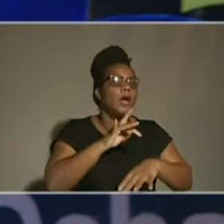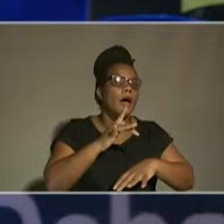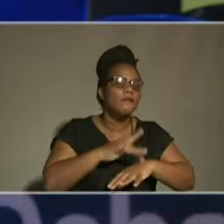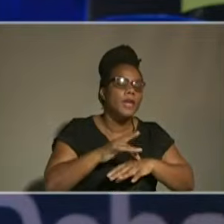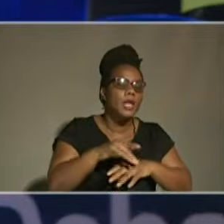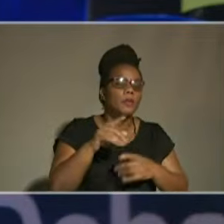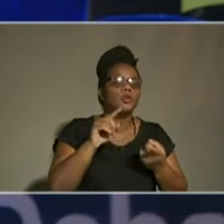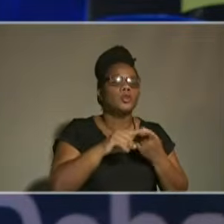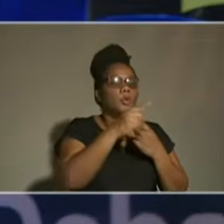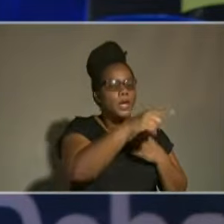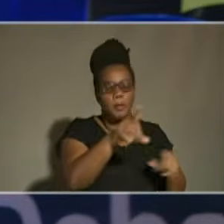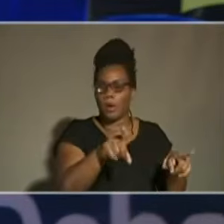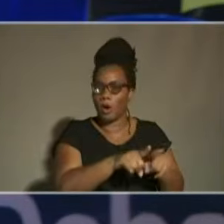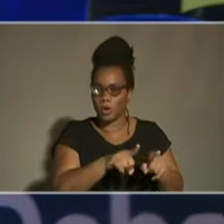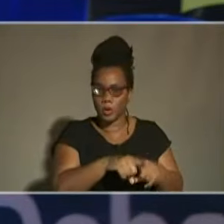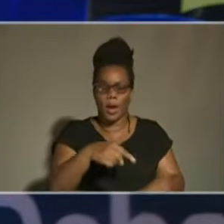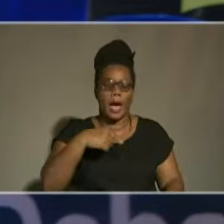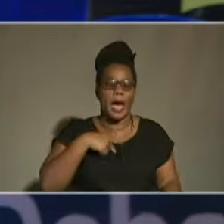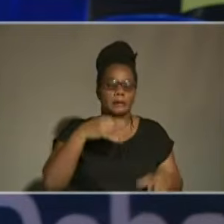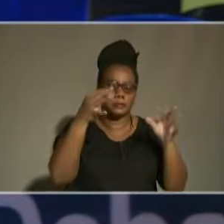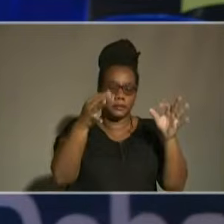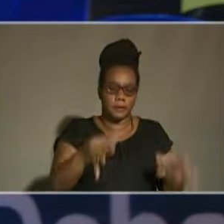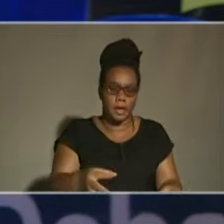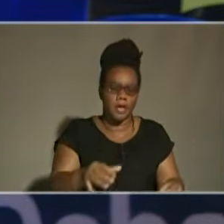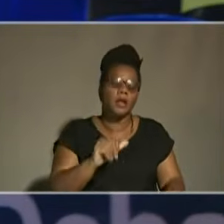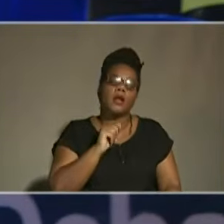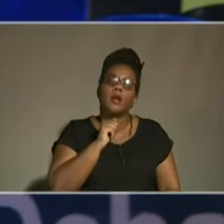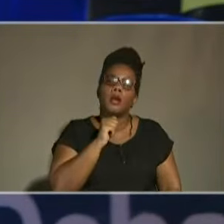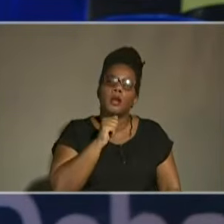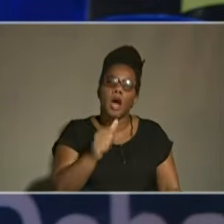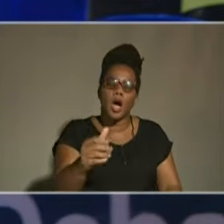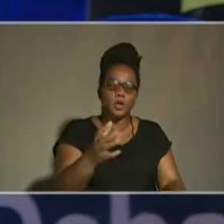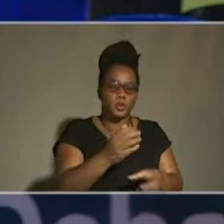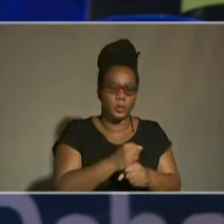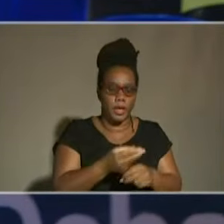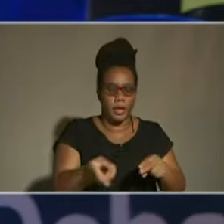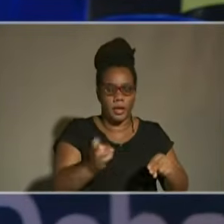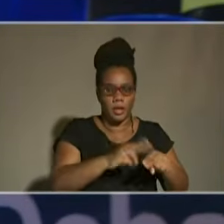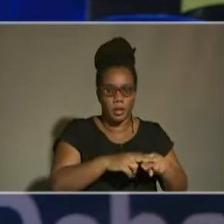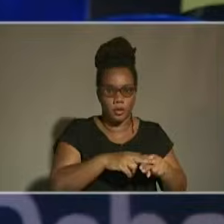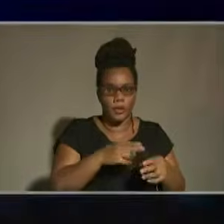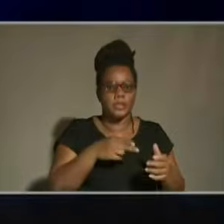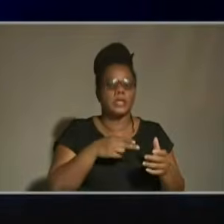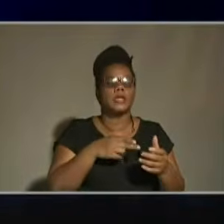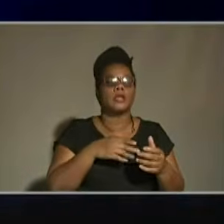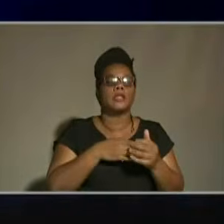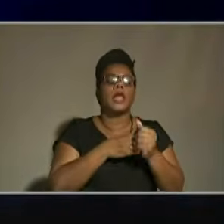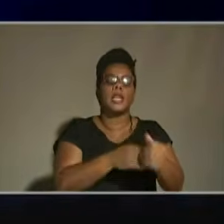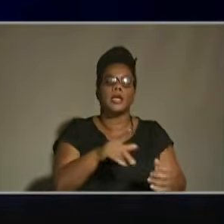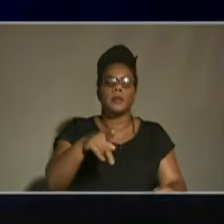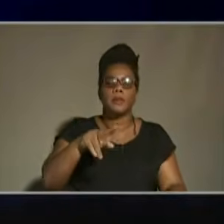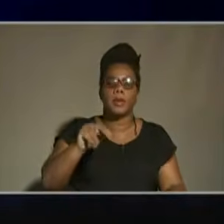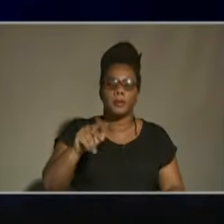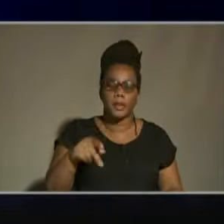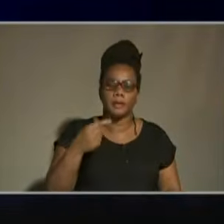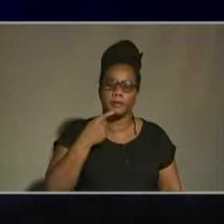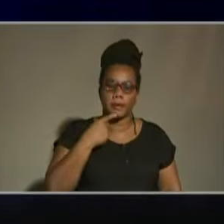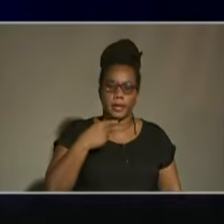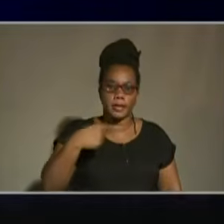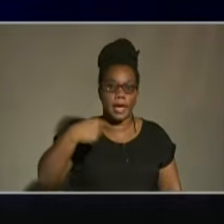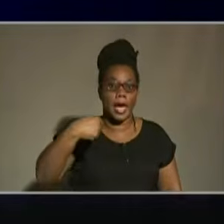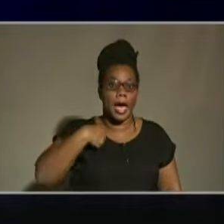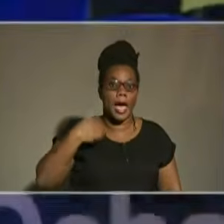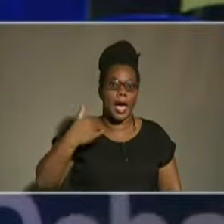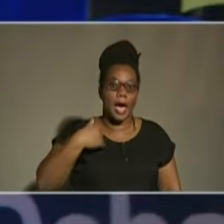well. I chose not to take it. The leader of the opposition says, I have